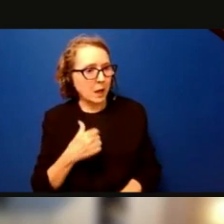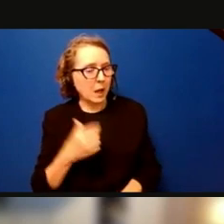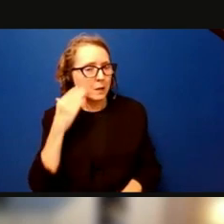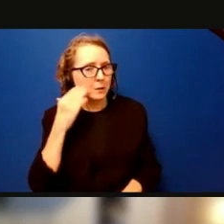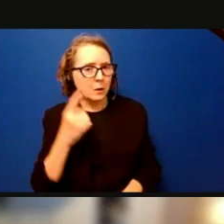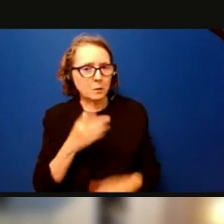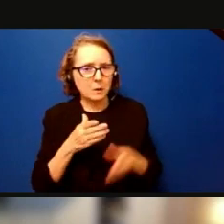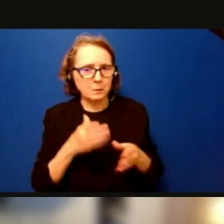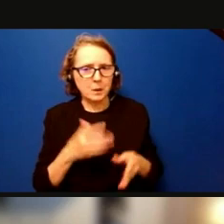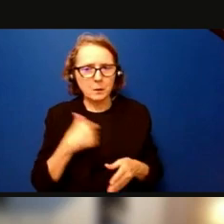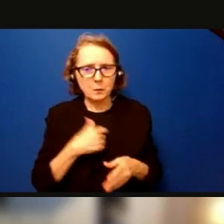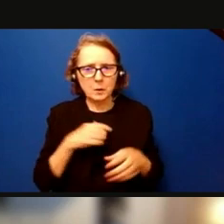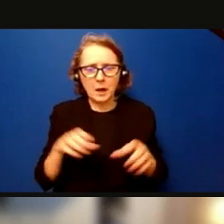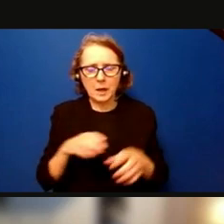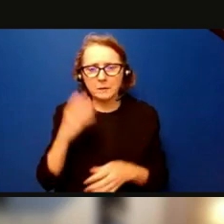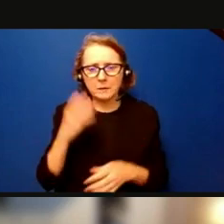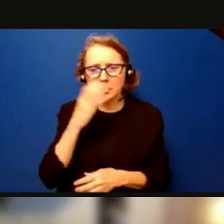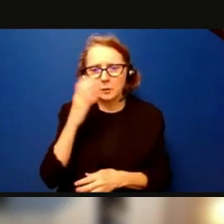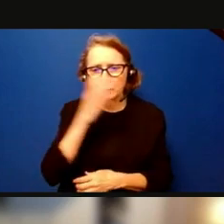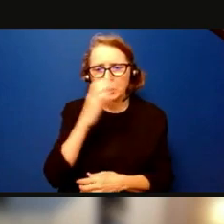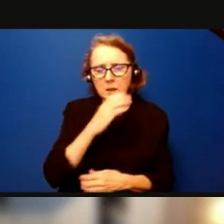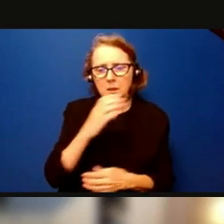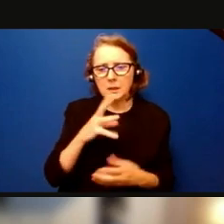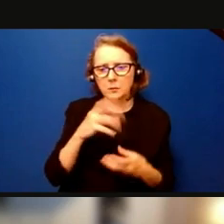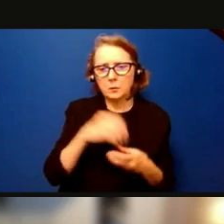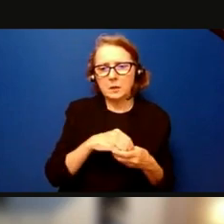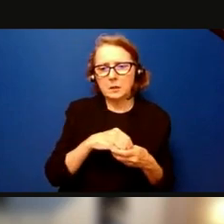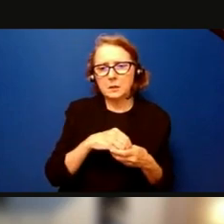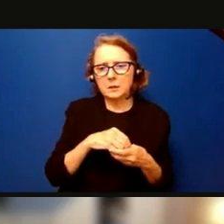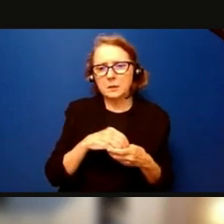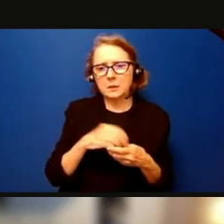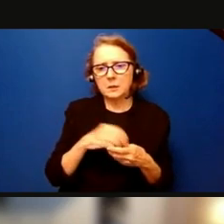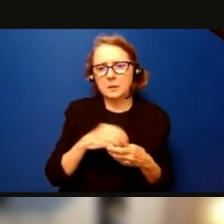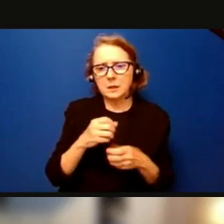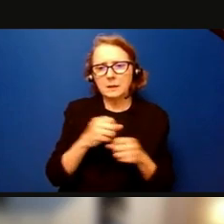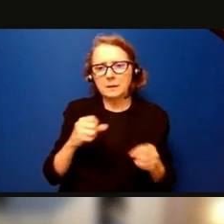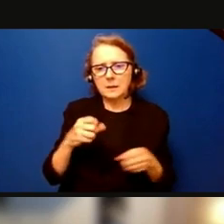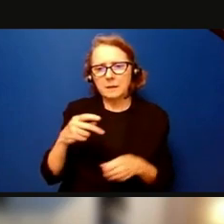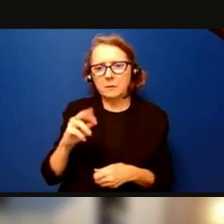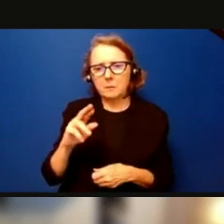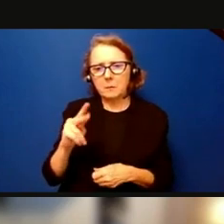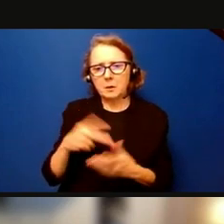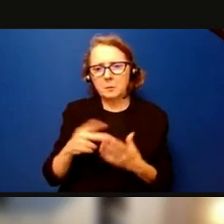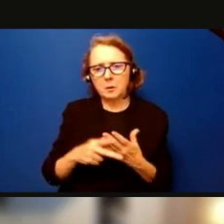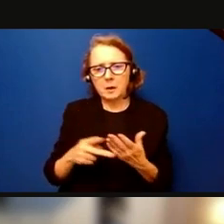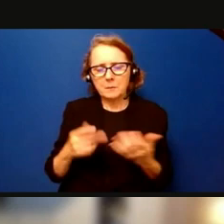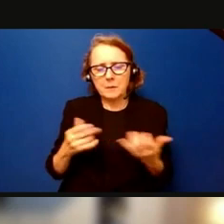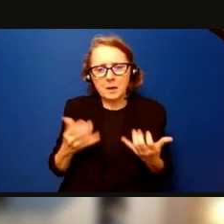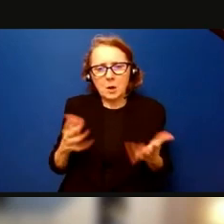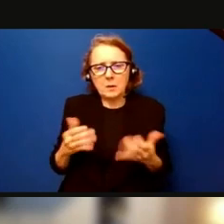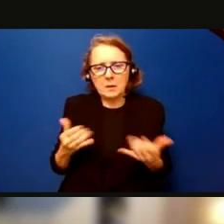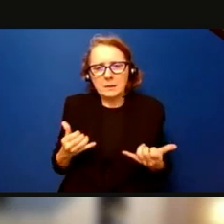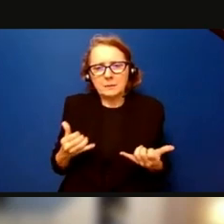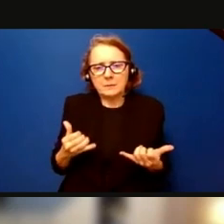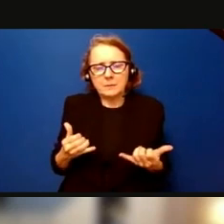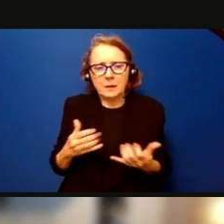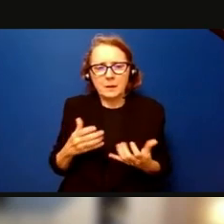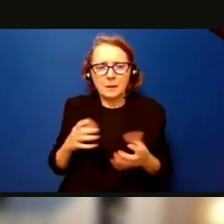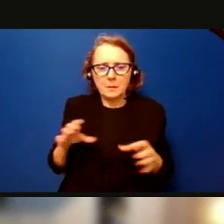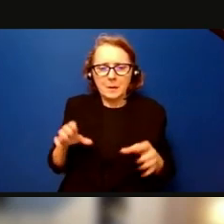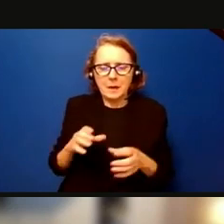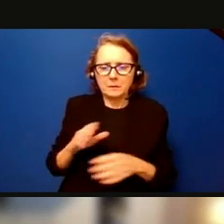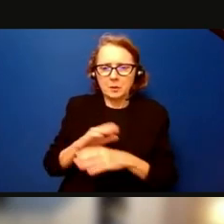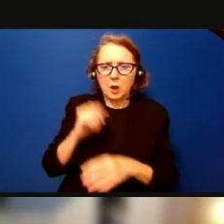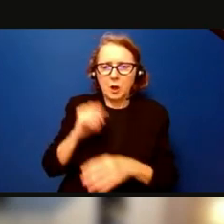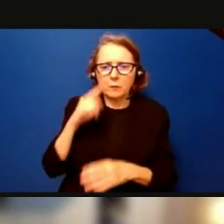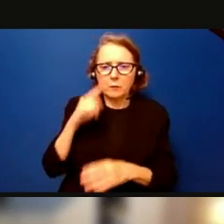we're actively looking is within the Safe Park program that exists right now. I know there's been an active call for